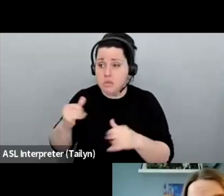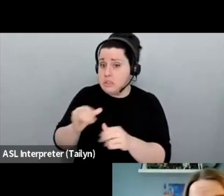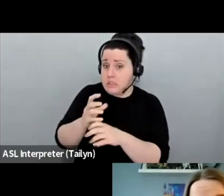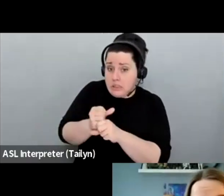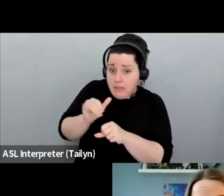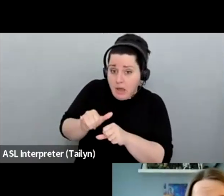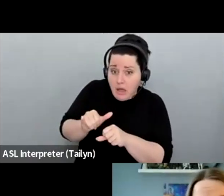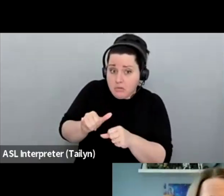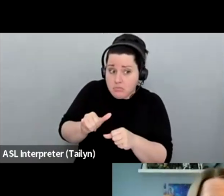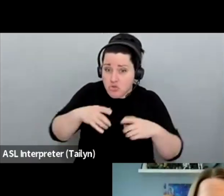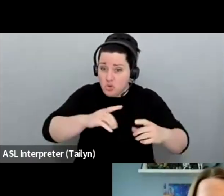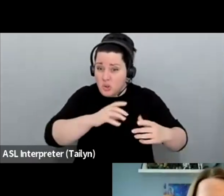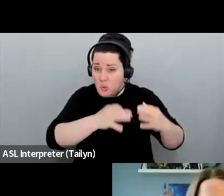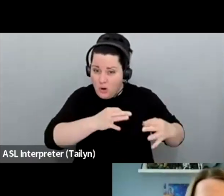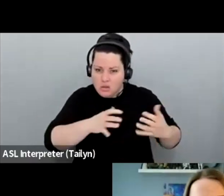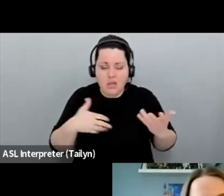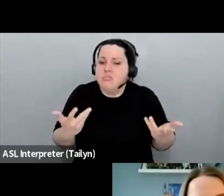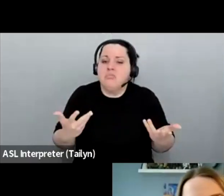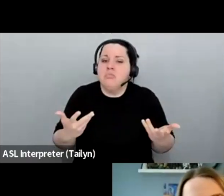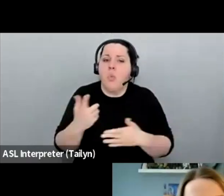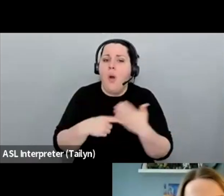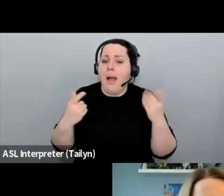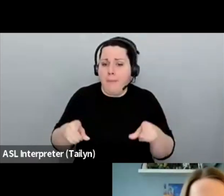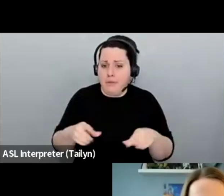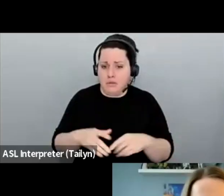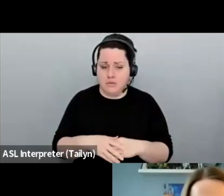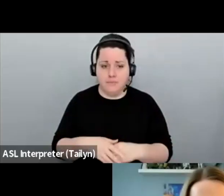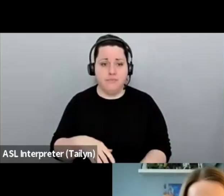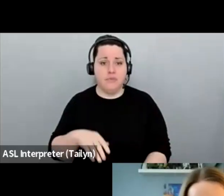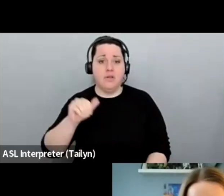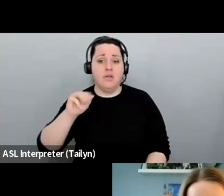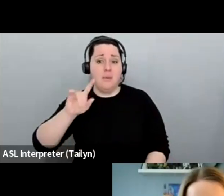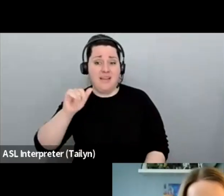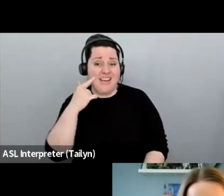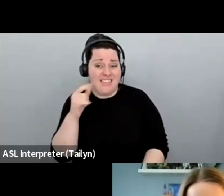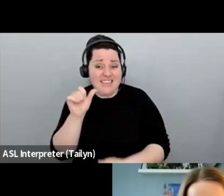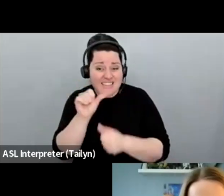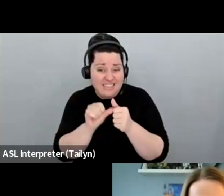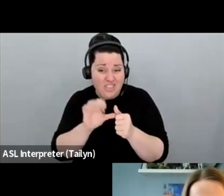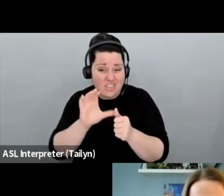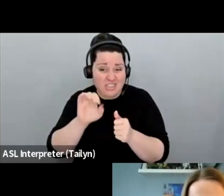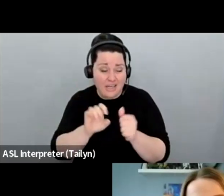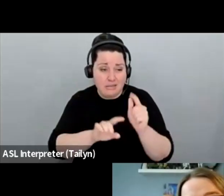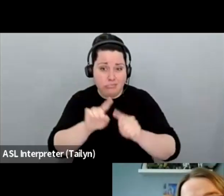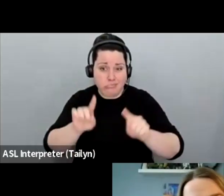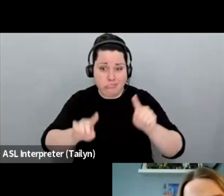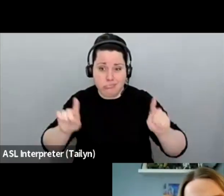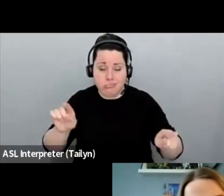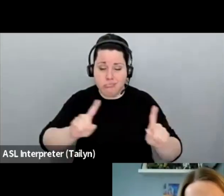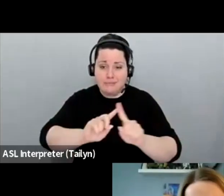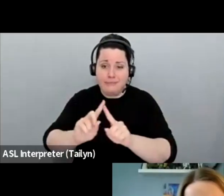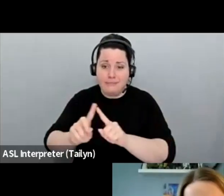while it's tied up in court? Can you just talk to us a little bit about what happens when that? I think it's been different with every case, Jen. It's been